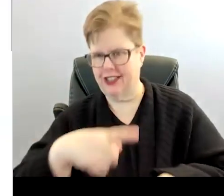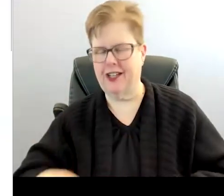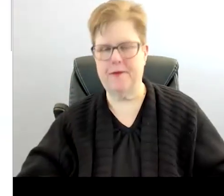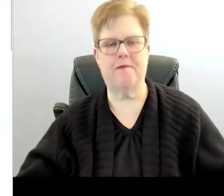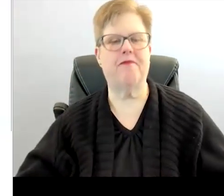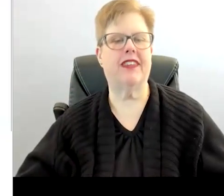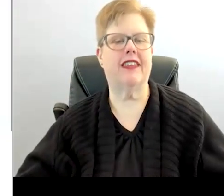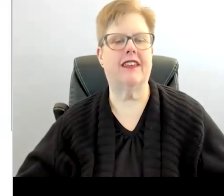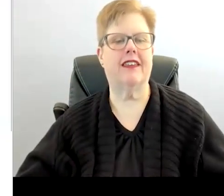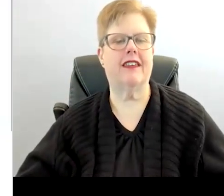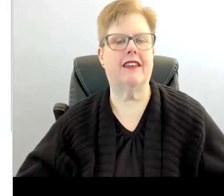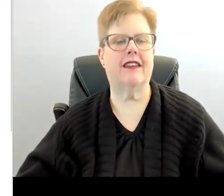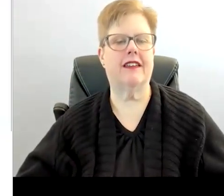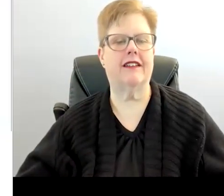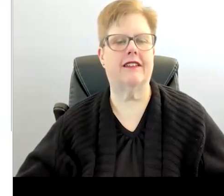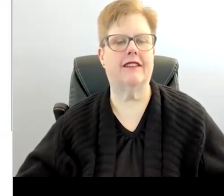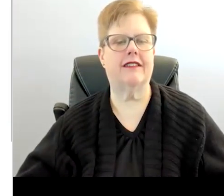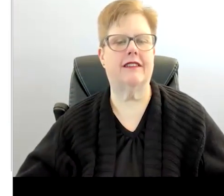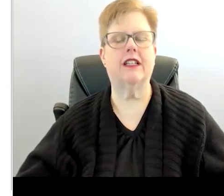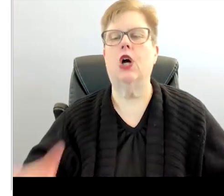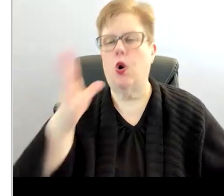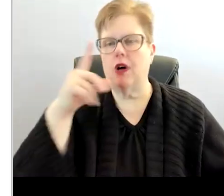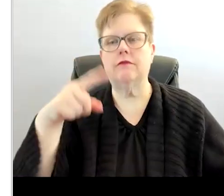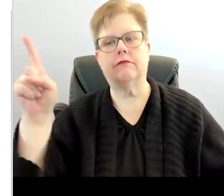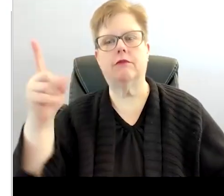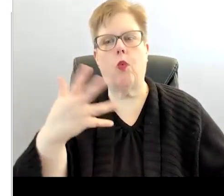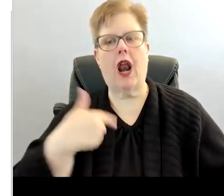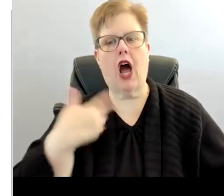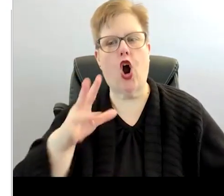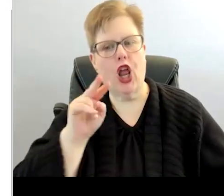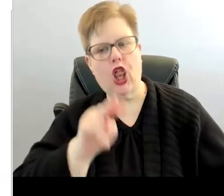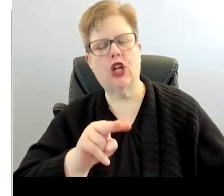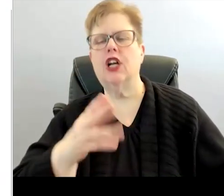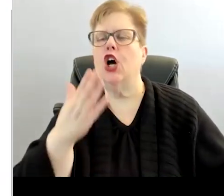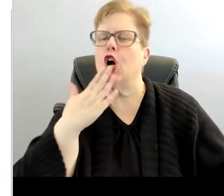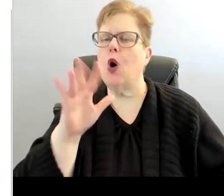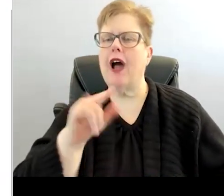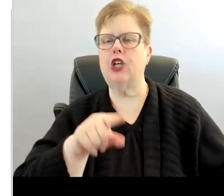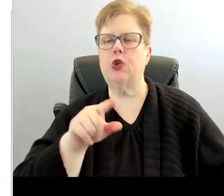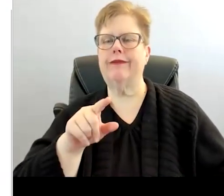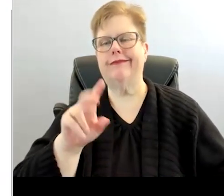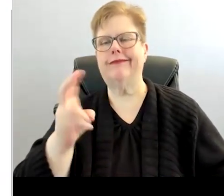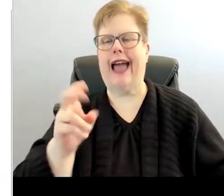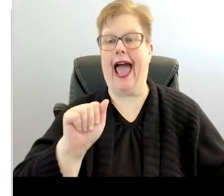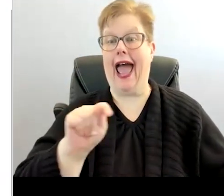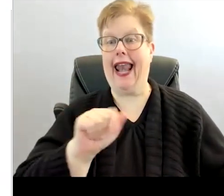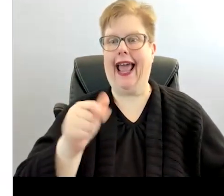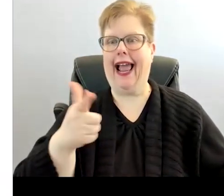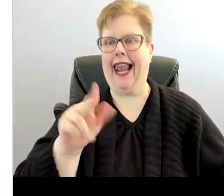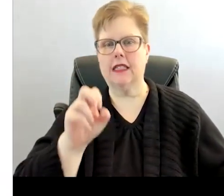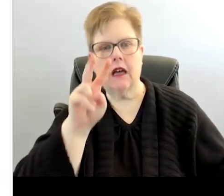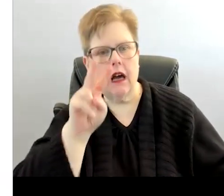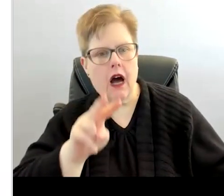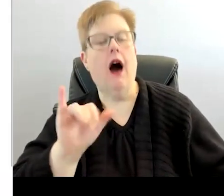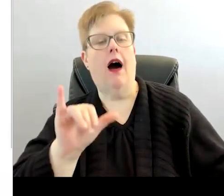It's done a check mark for what I've actually looked at, and that's a great way for you to have just sort of an at-a-glance understanding of where you